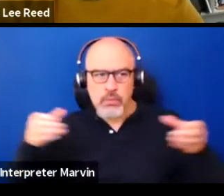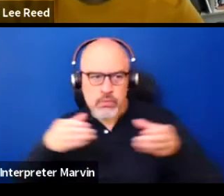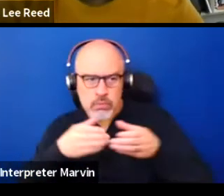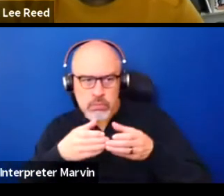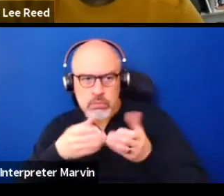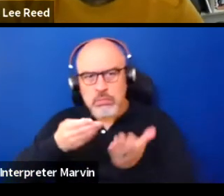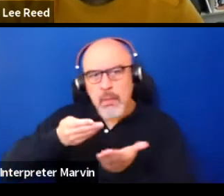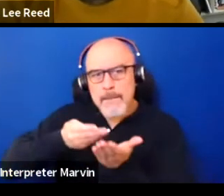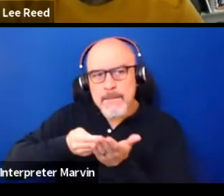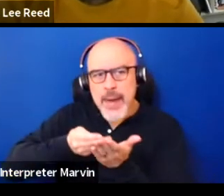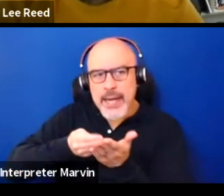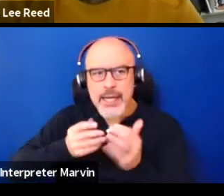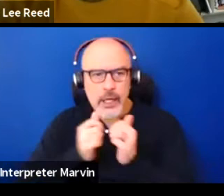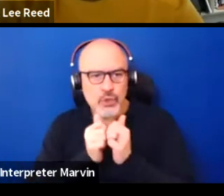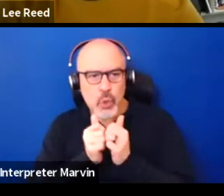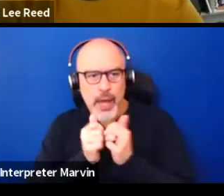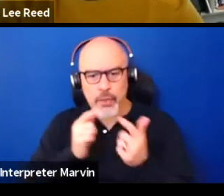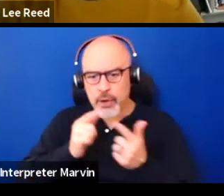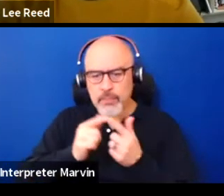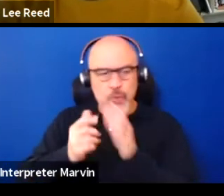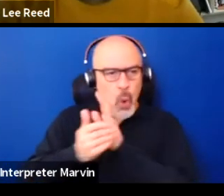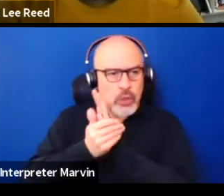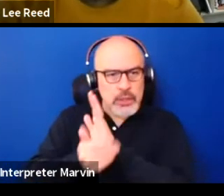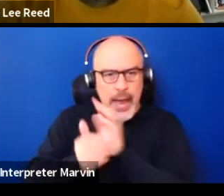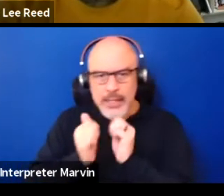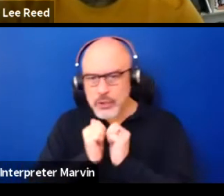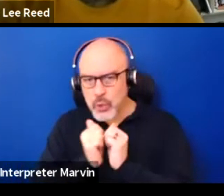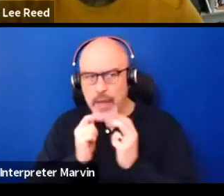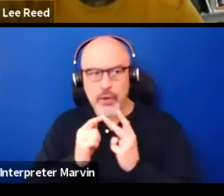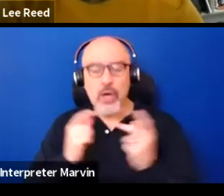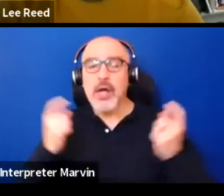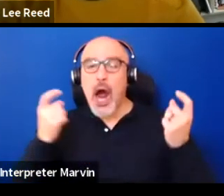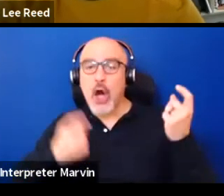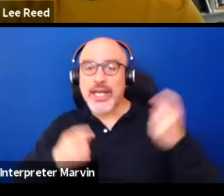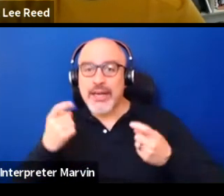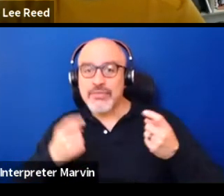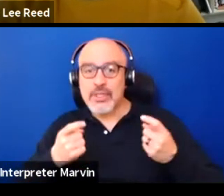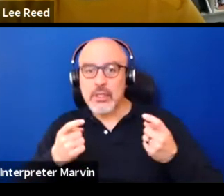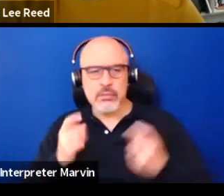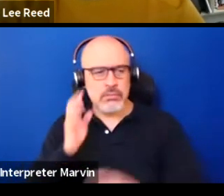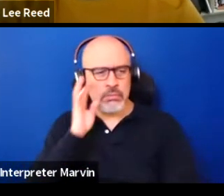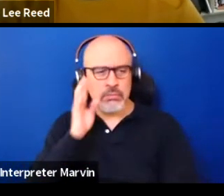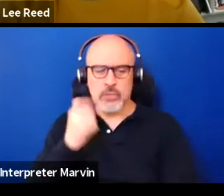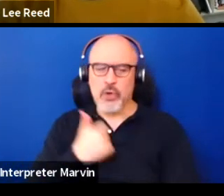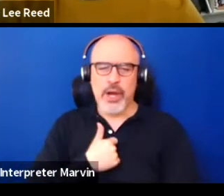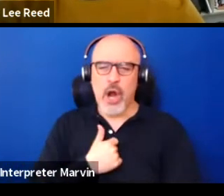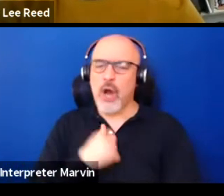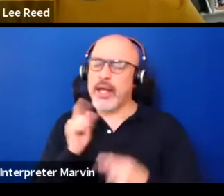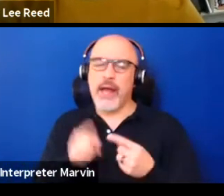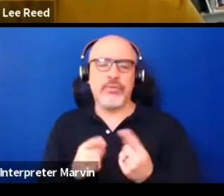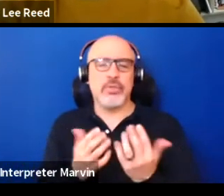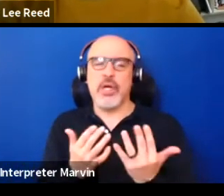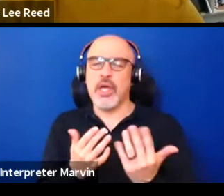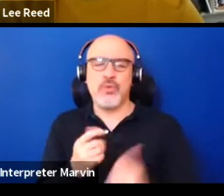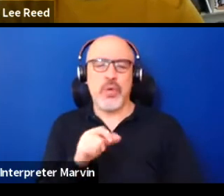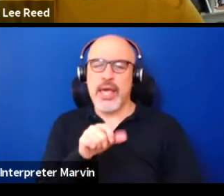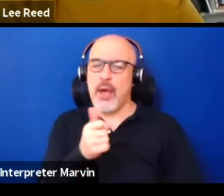together. This is how we put our talents and our gifts together and create our own," because we can no longer wait for them to do it for us.